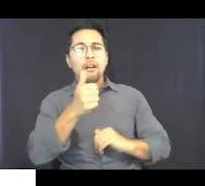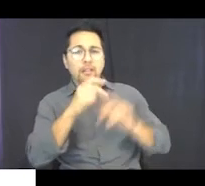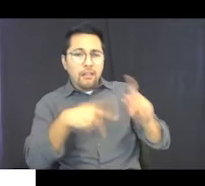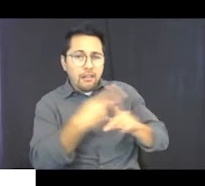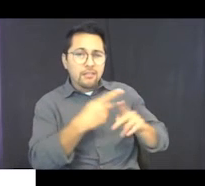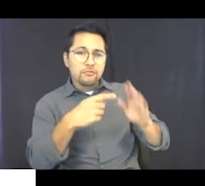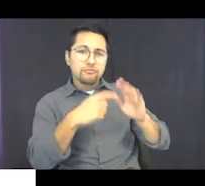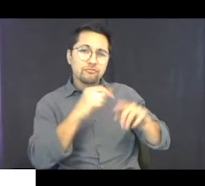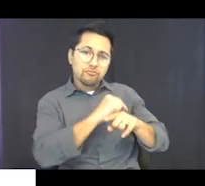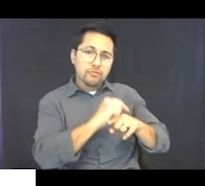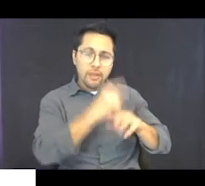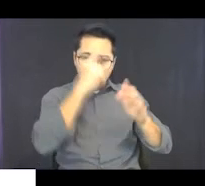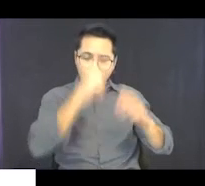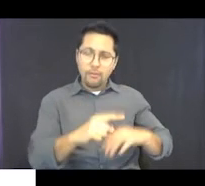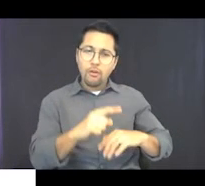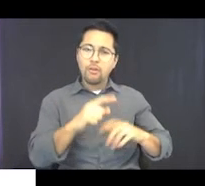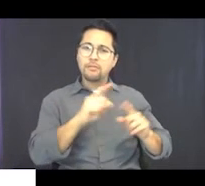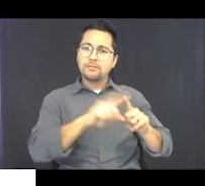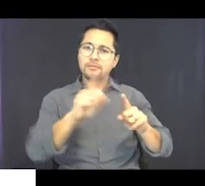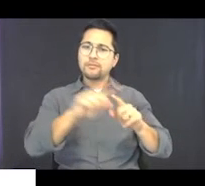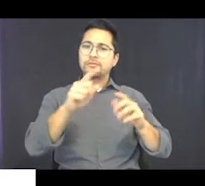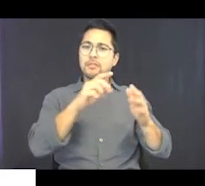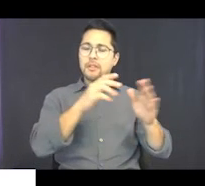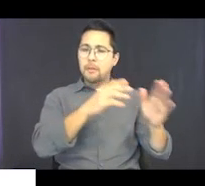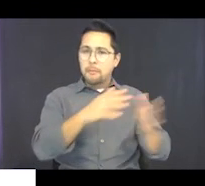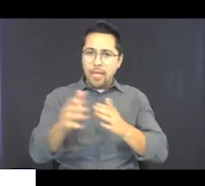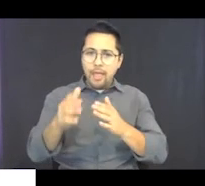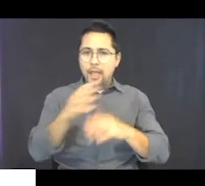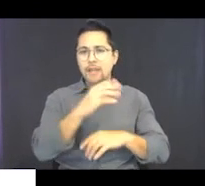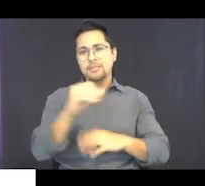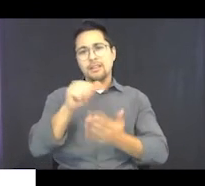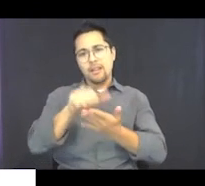for purchasing plans and account reconciliation.